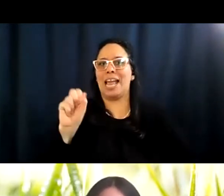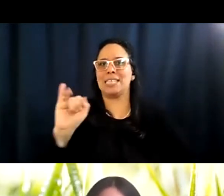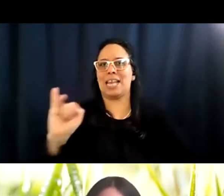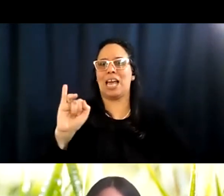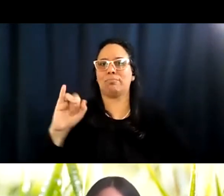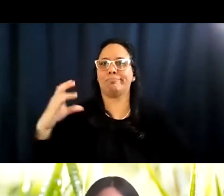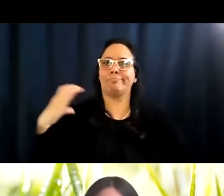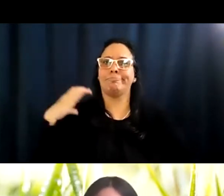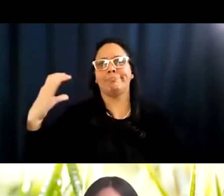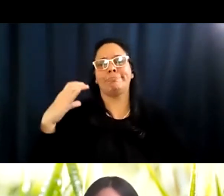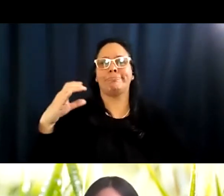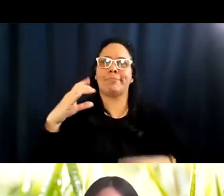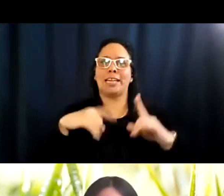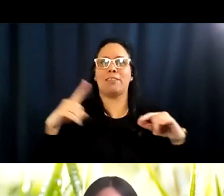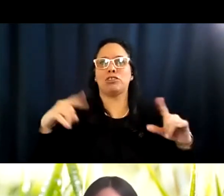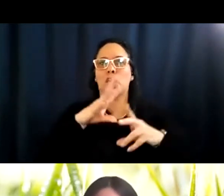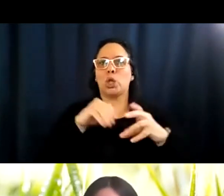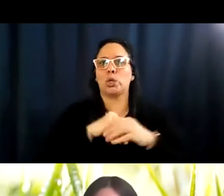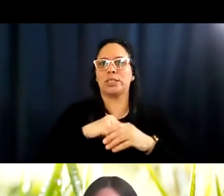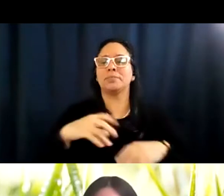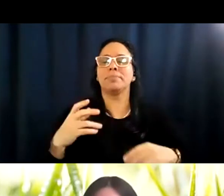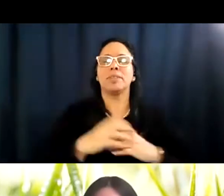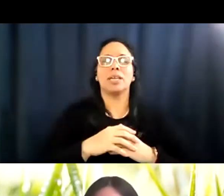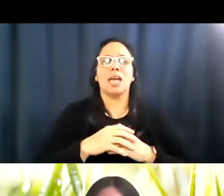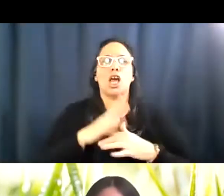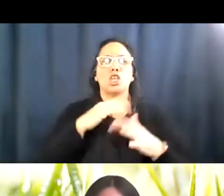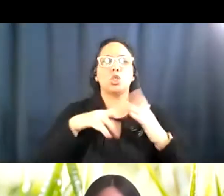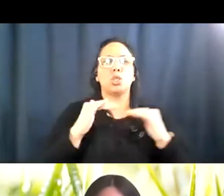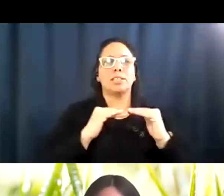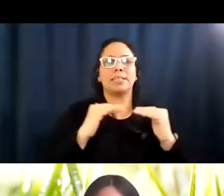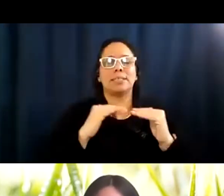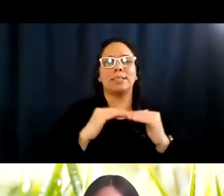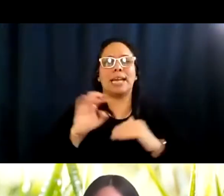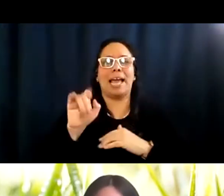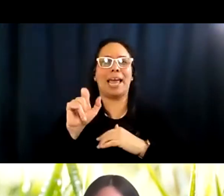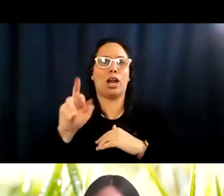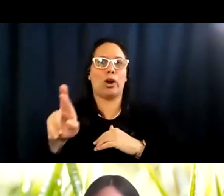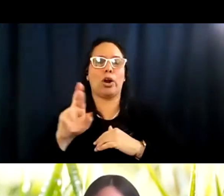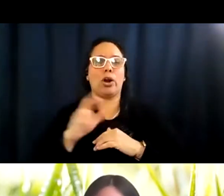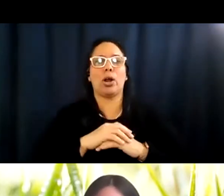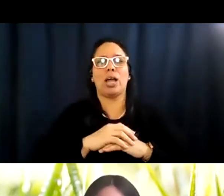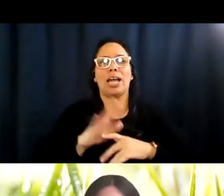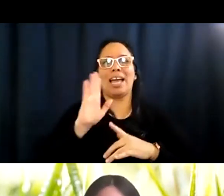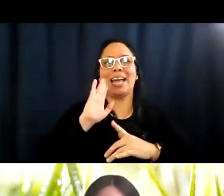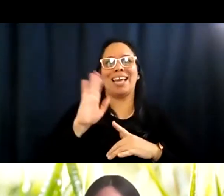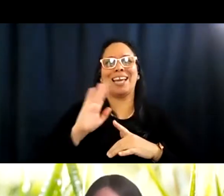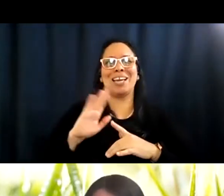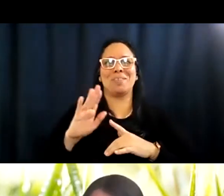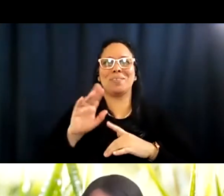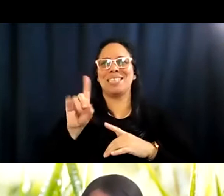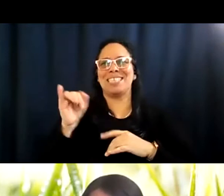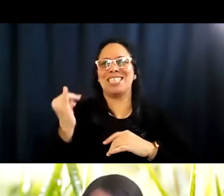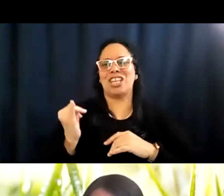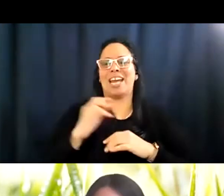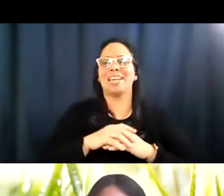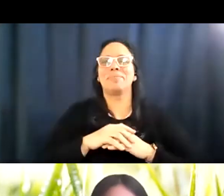Diversity Officer, Tusk Magazine Social Justice and Black Voices Editor, and DJ Soul Boogie hosting Solidarity Radio for Titan Radio.